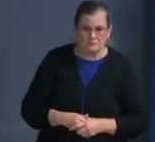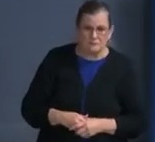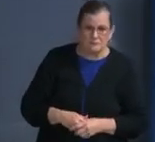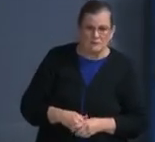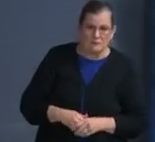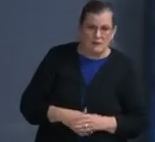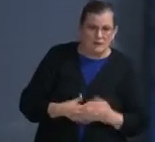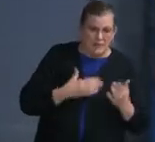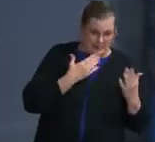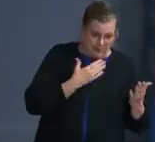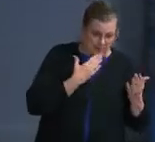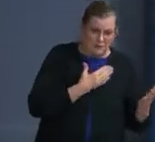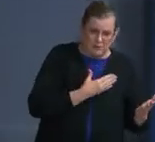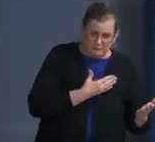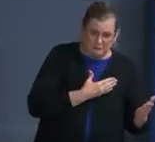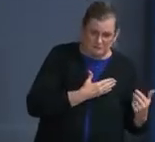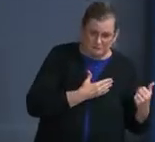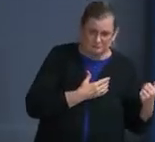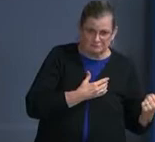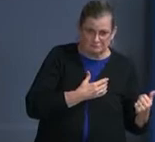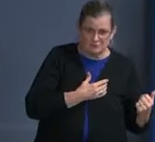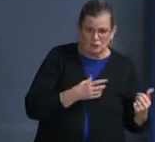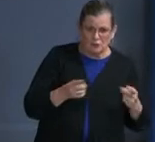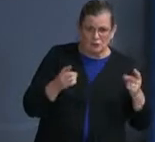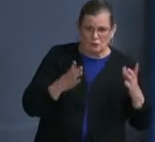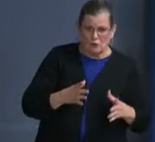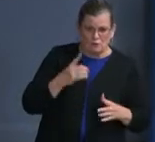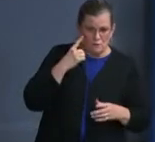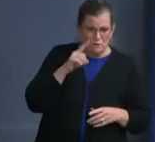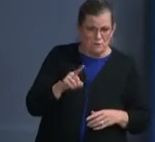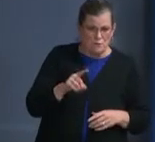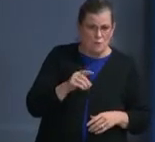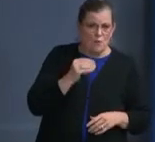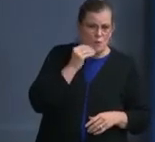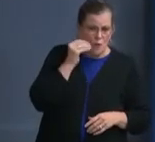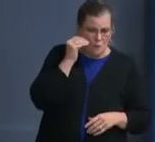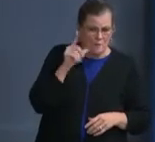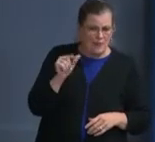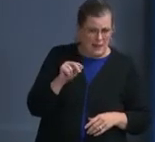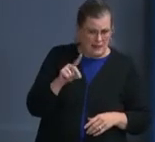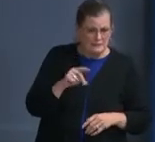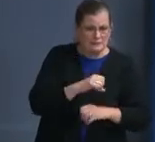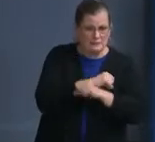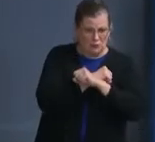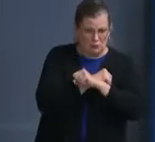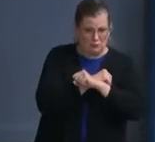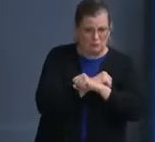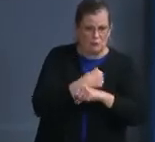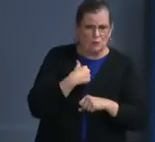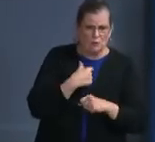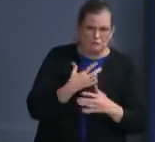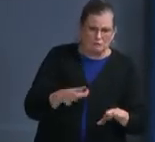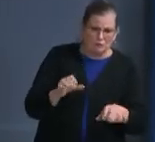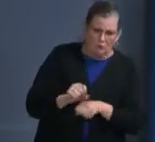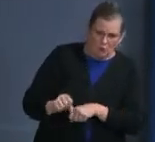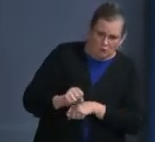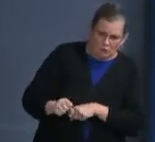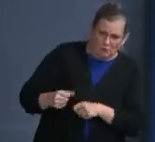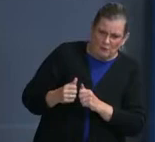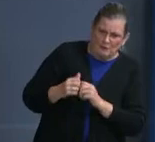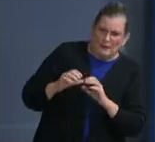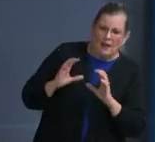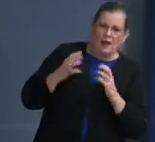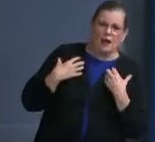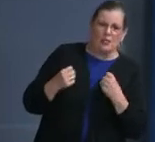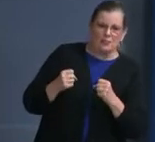Thank you. I'm Chris Rodriguez, Director of Homeland Security Emergency Management here in the district. We worked with DC Health and the Office of the Attending Physician